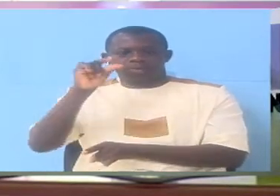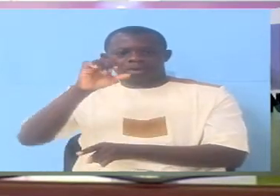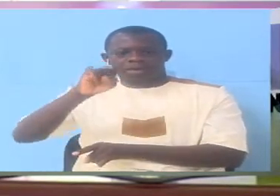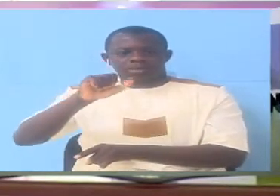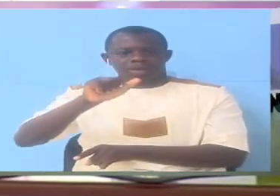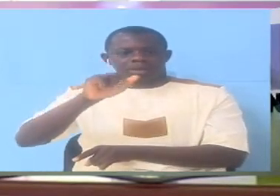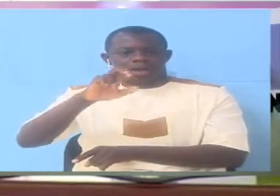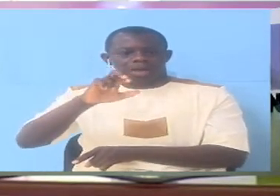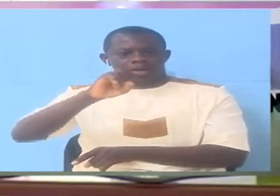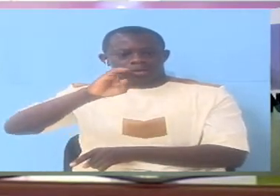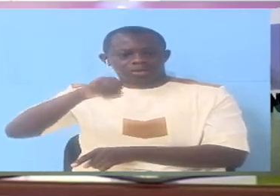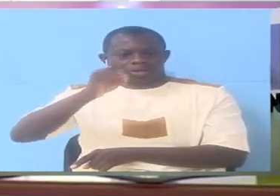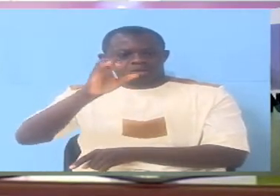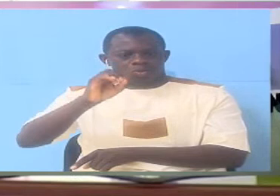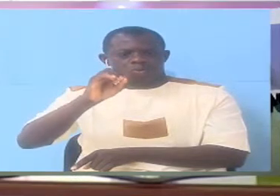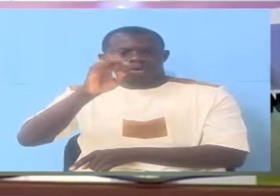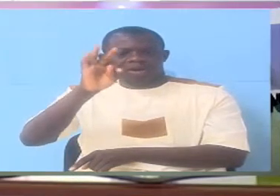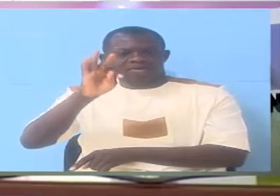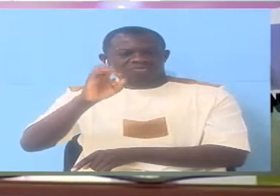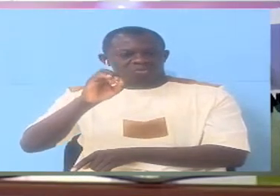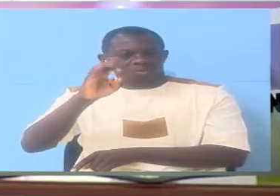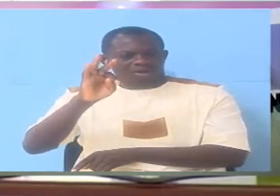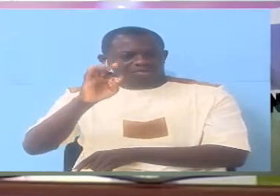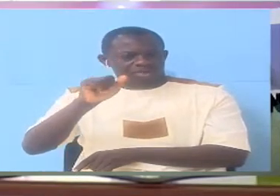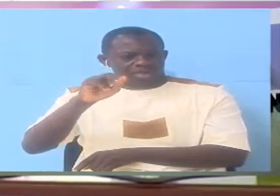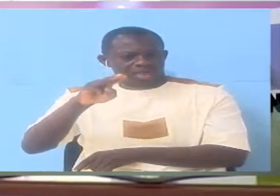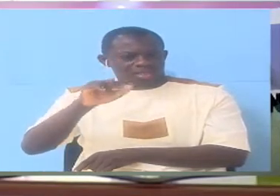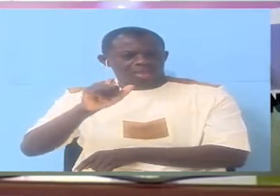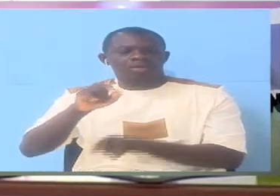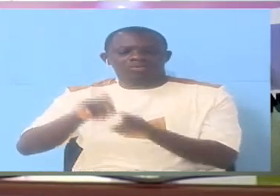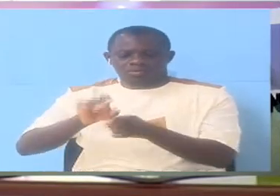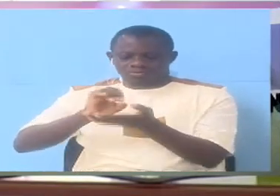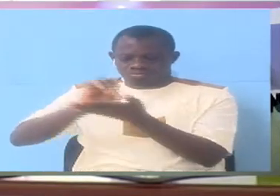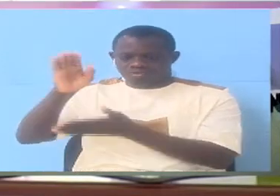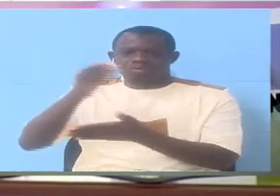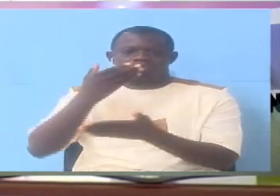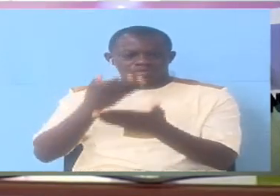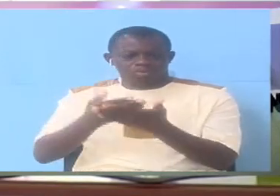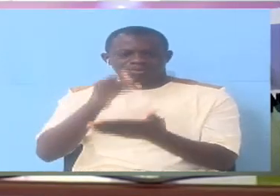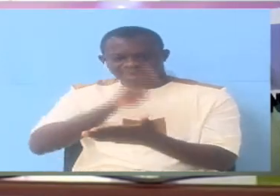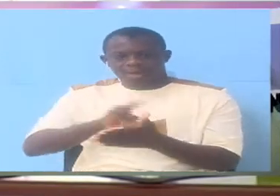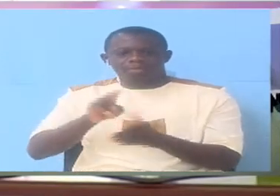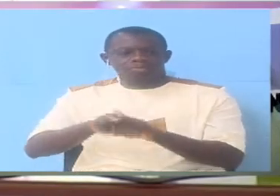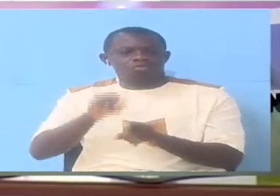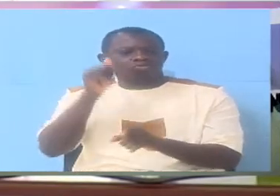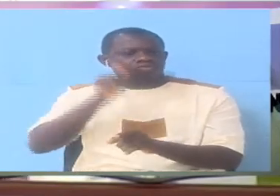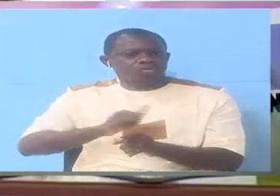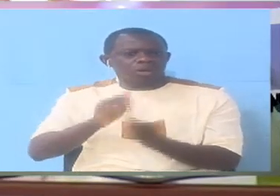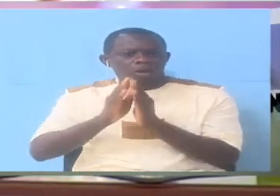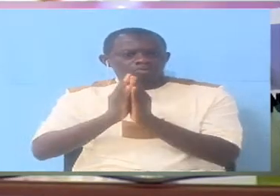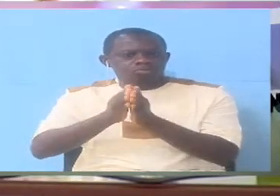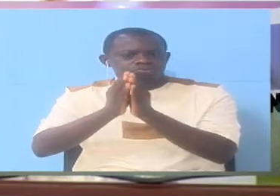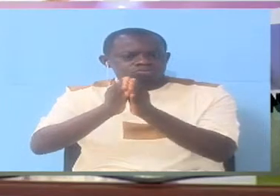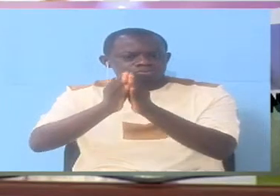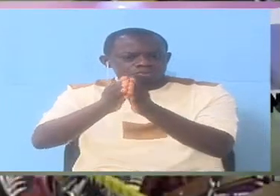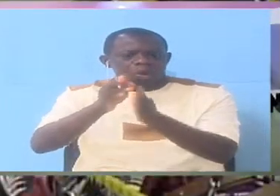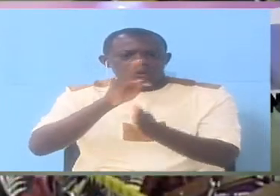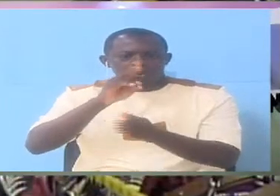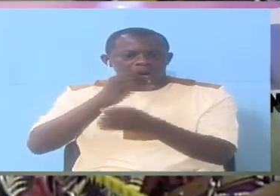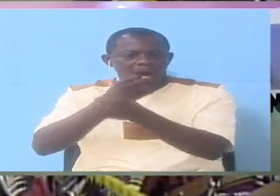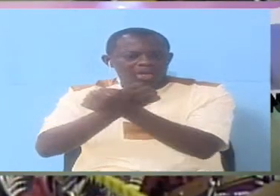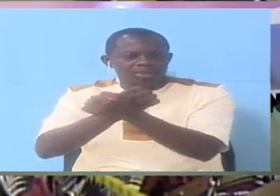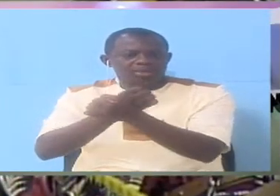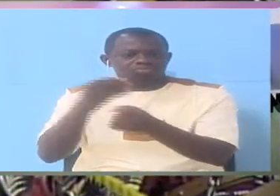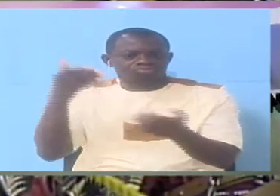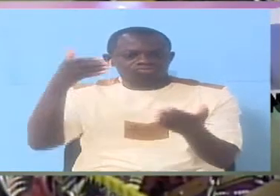acting capacity, and gave him directives to ferry those arrested from Bara to Banjul. ci jamono boobu nag ci lañ wax ak ki